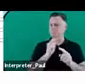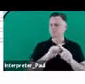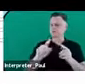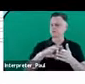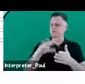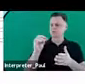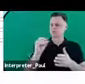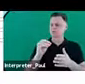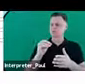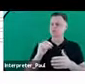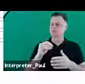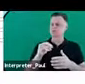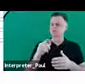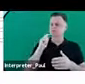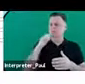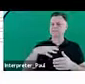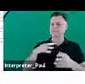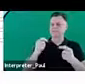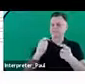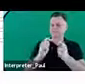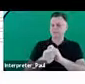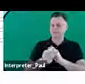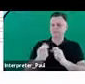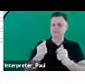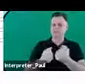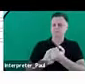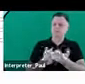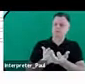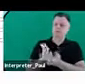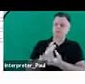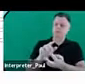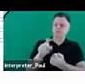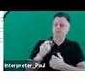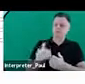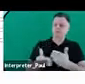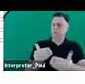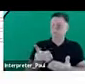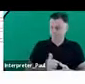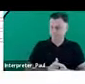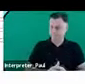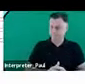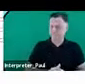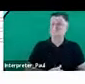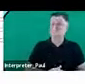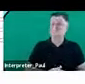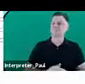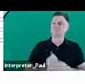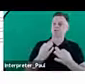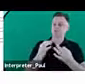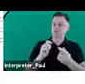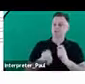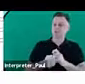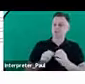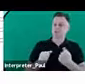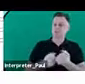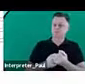are going to need adjustments or support during the recruitment process. As I said, without that adjustments and support,